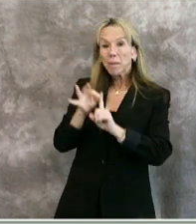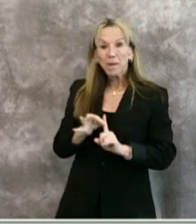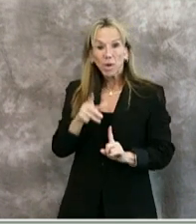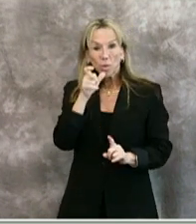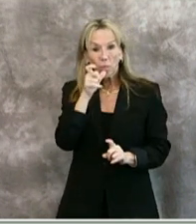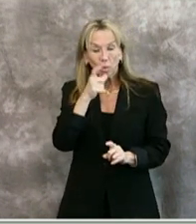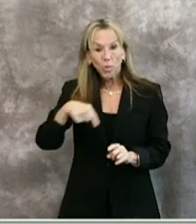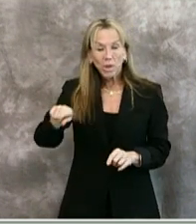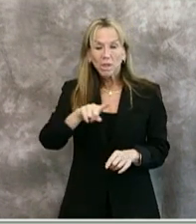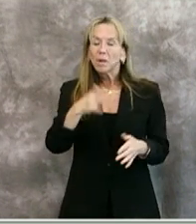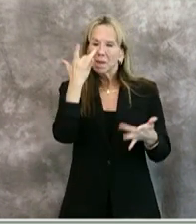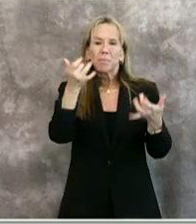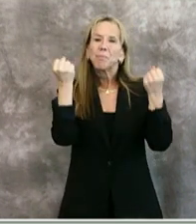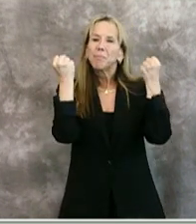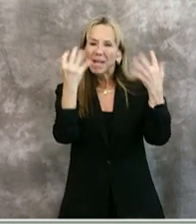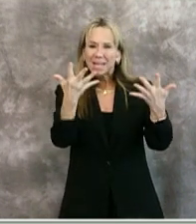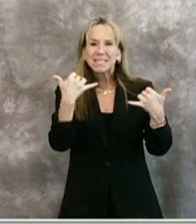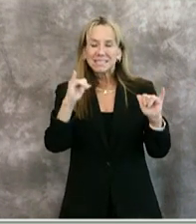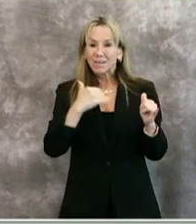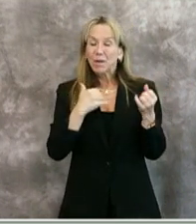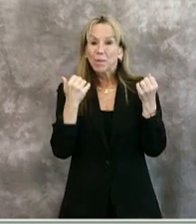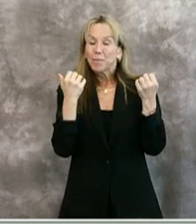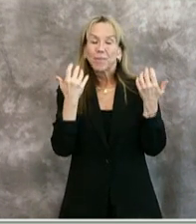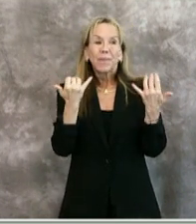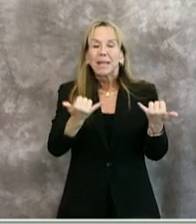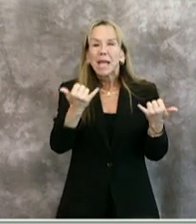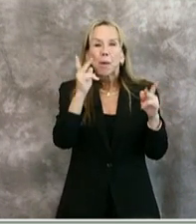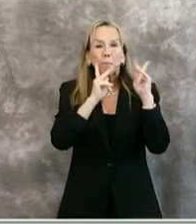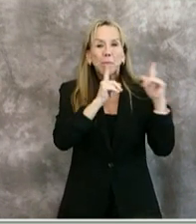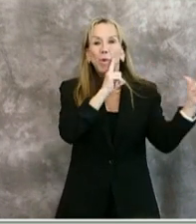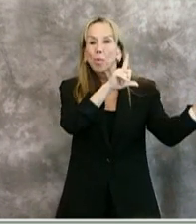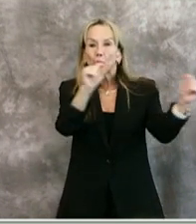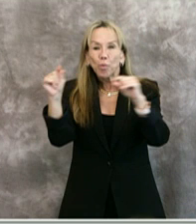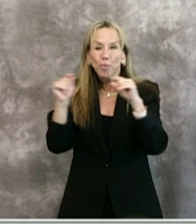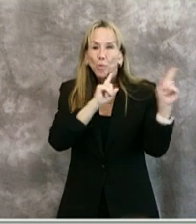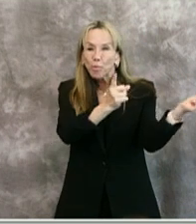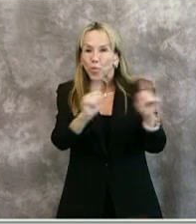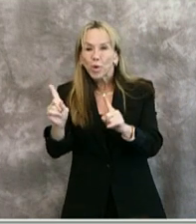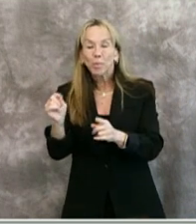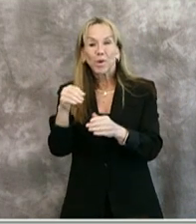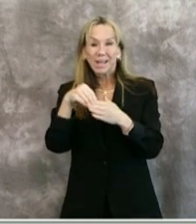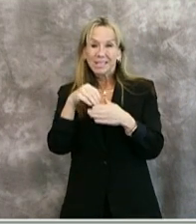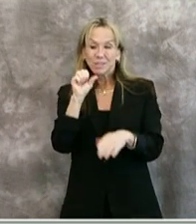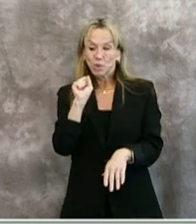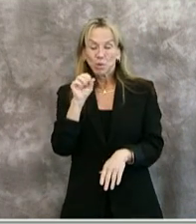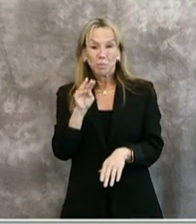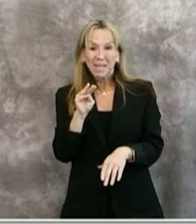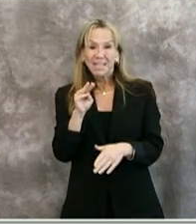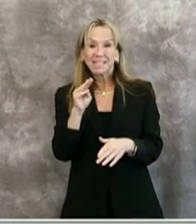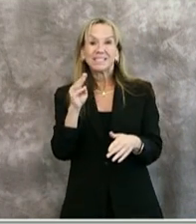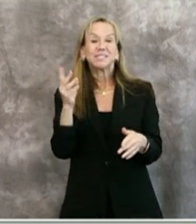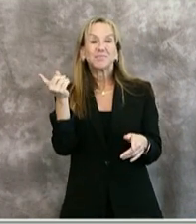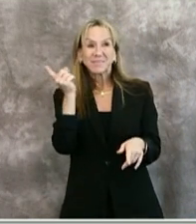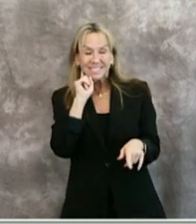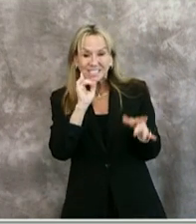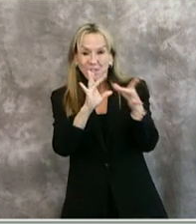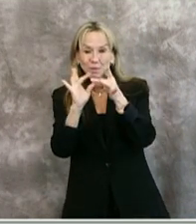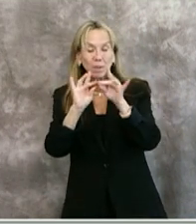there have been many unfounded rumors in social media. I'd like to stress that